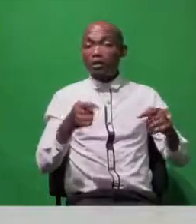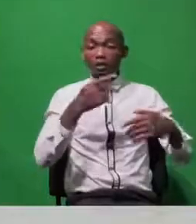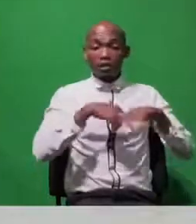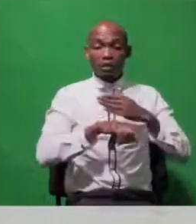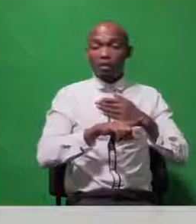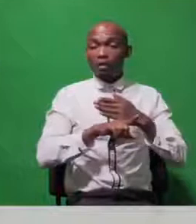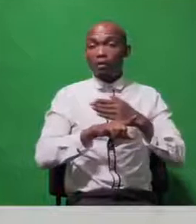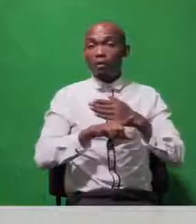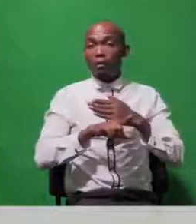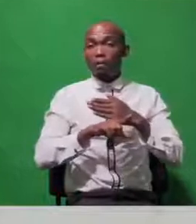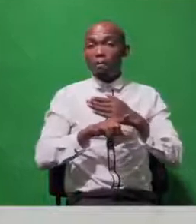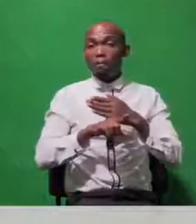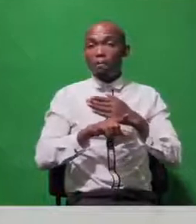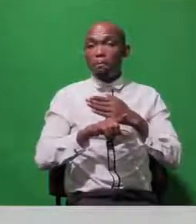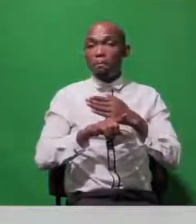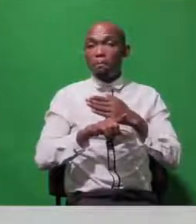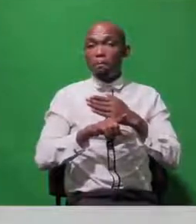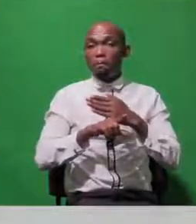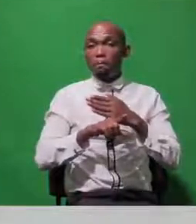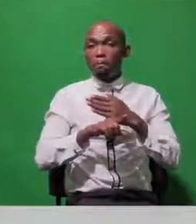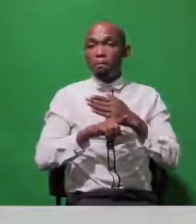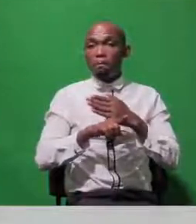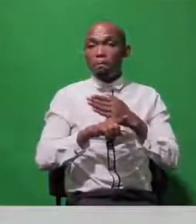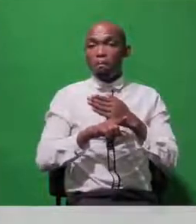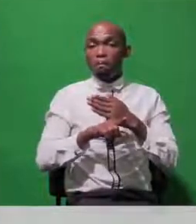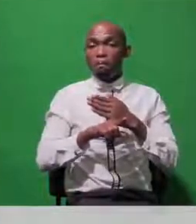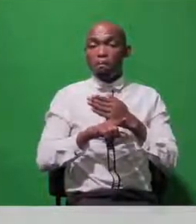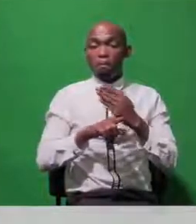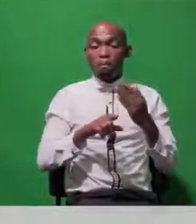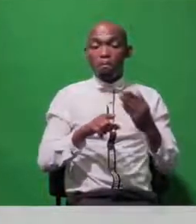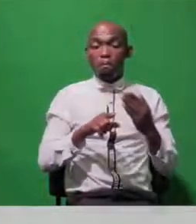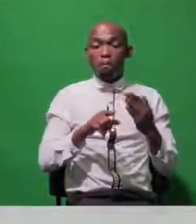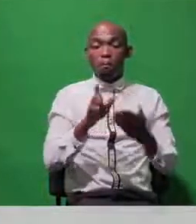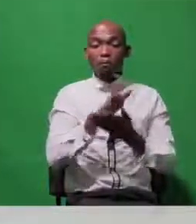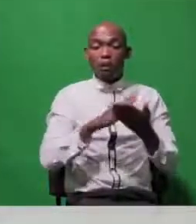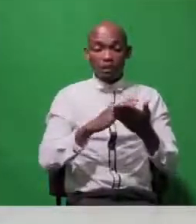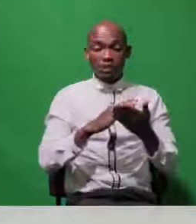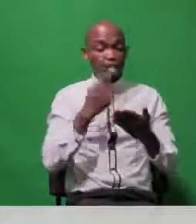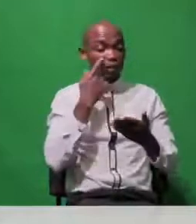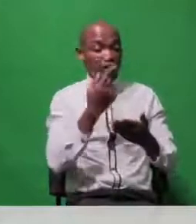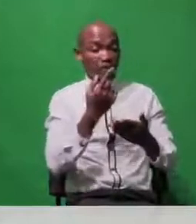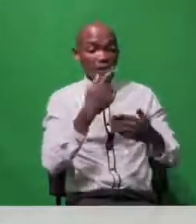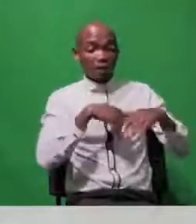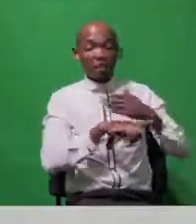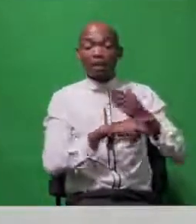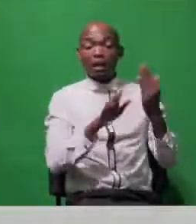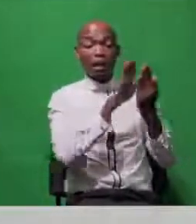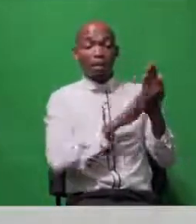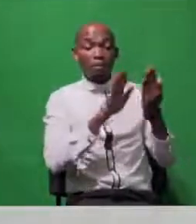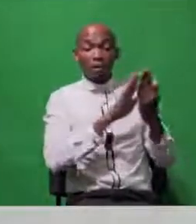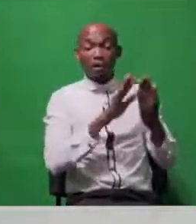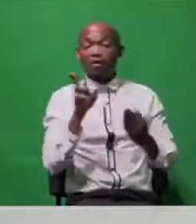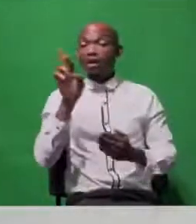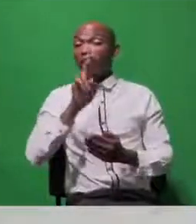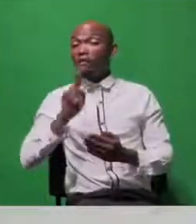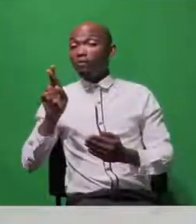lines, in the point where the lines lie in the mirror. So reflect the line AB.